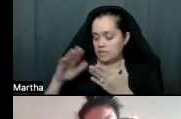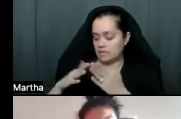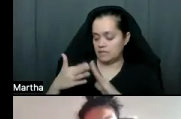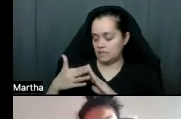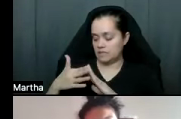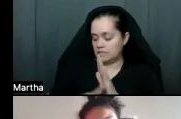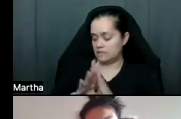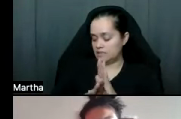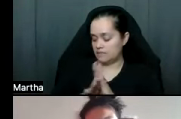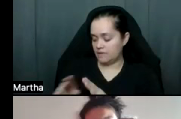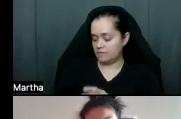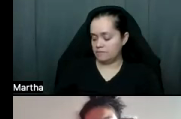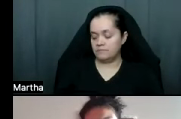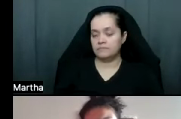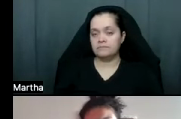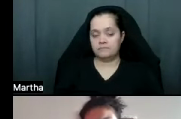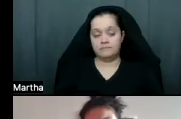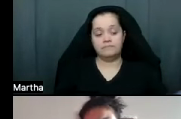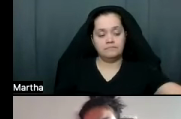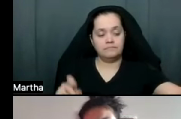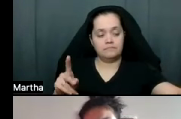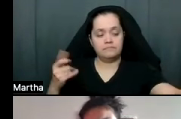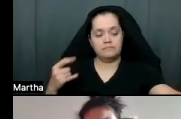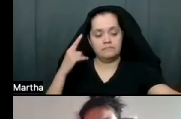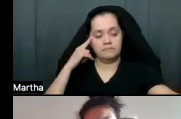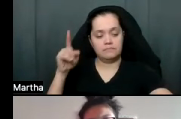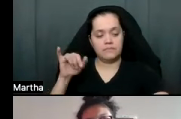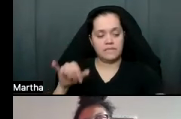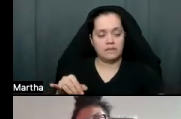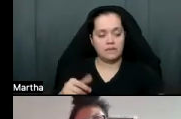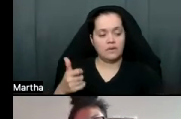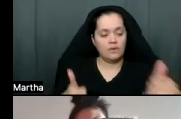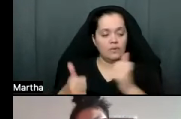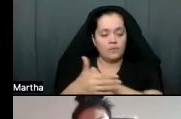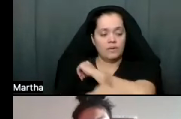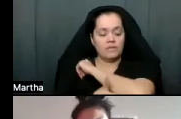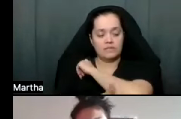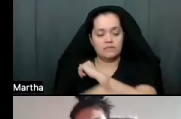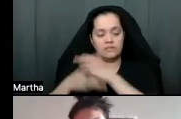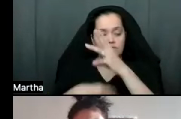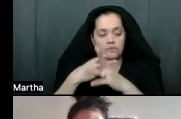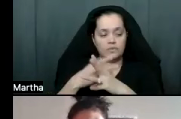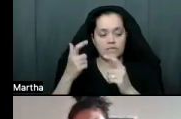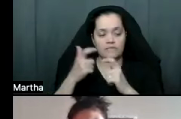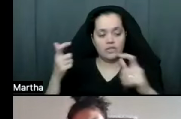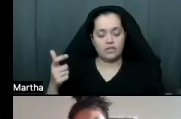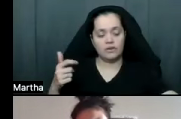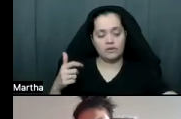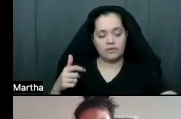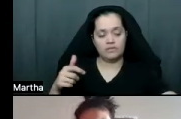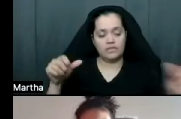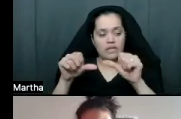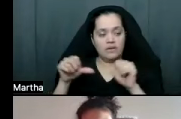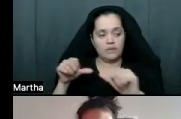develop. Okay, so let's think about those. Which countries in the world have a large area?